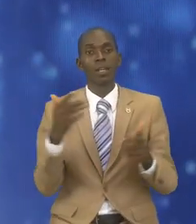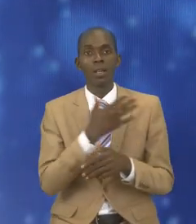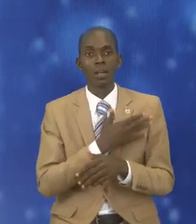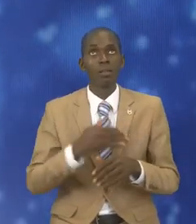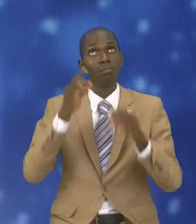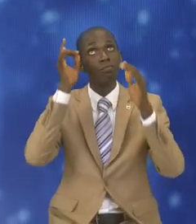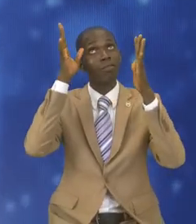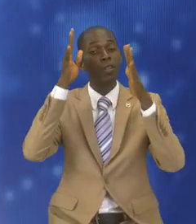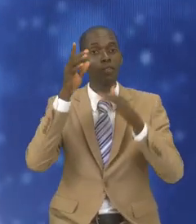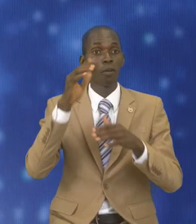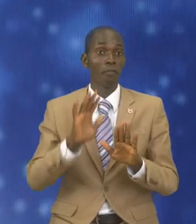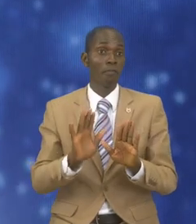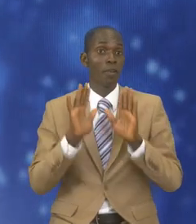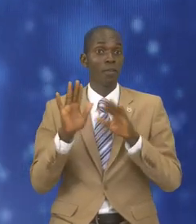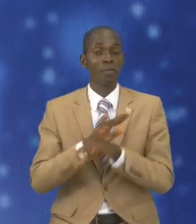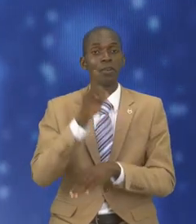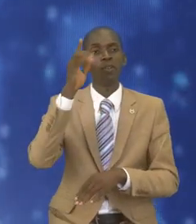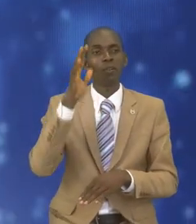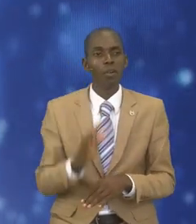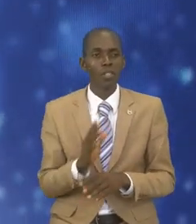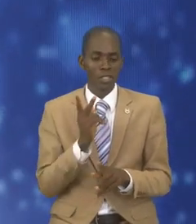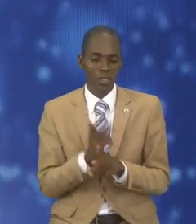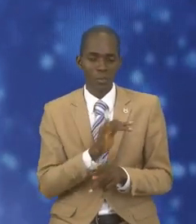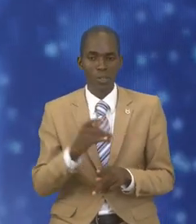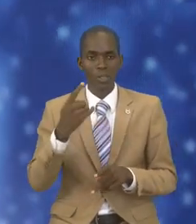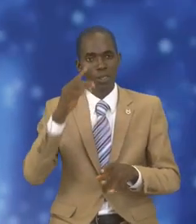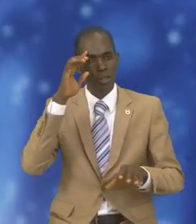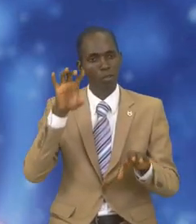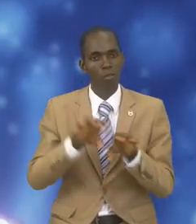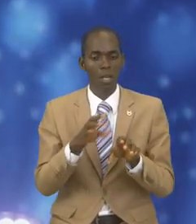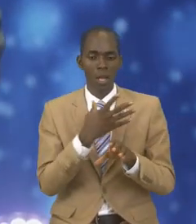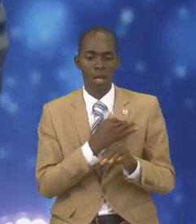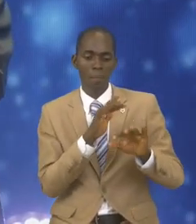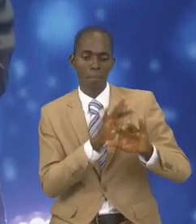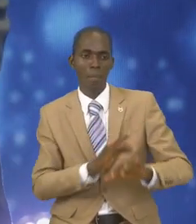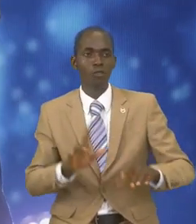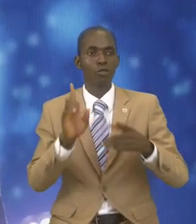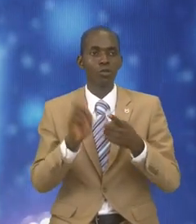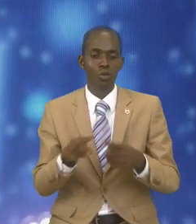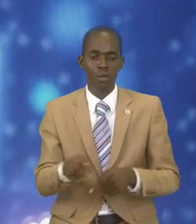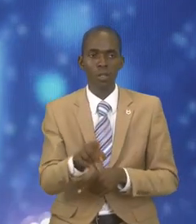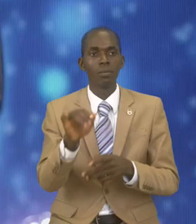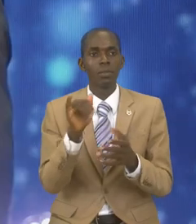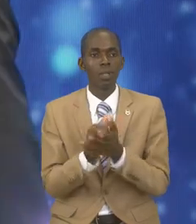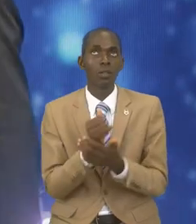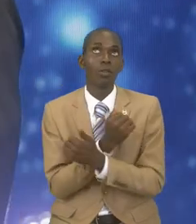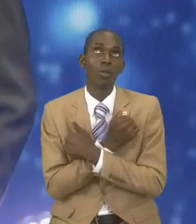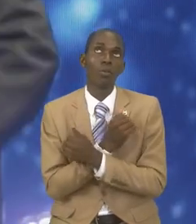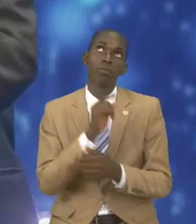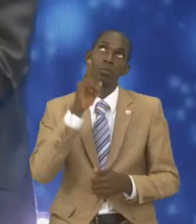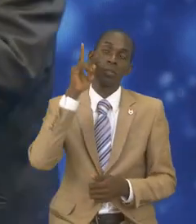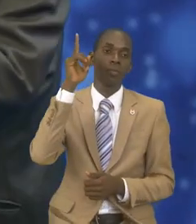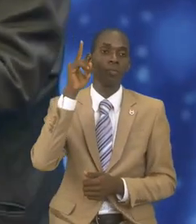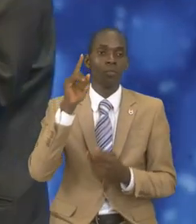God, keeping the covenant and mercy to them that love him.